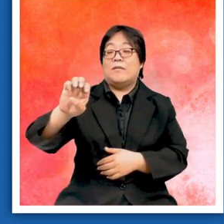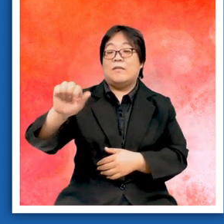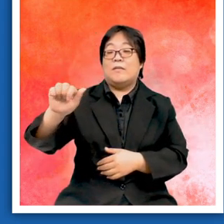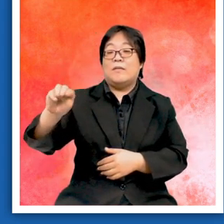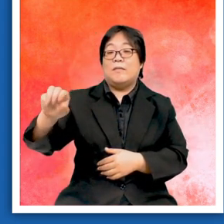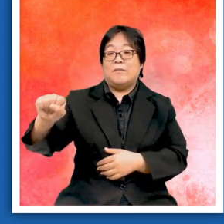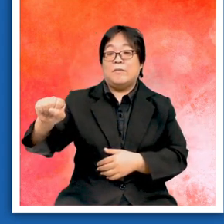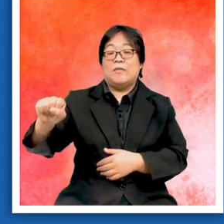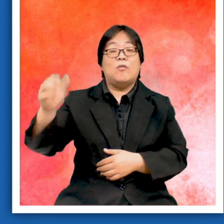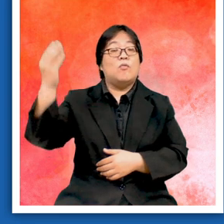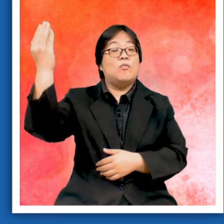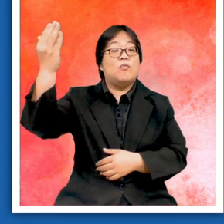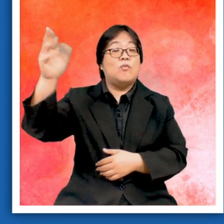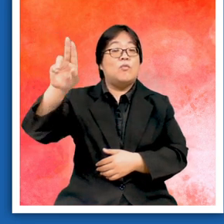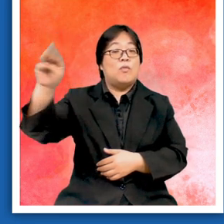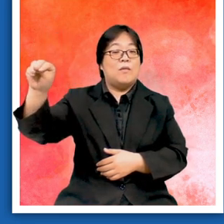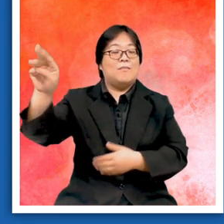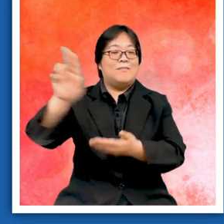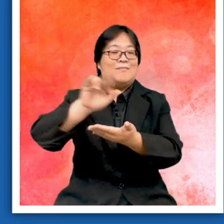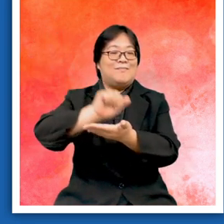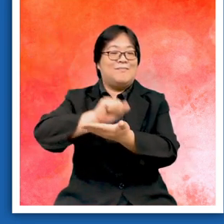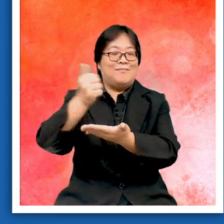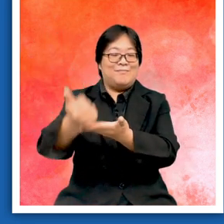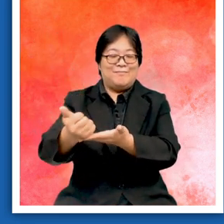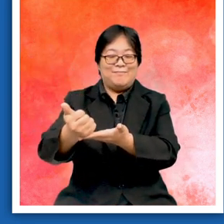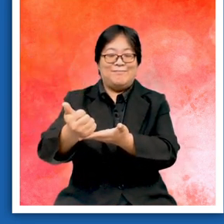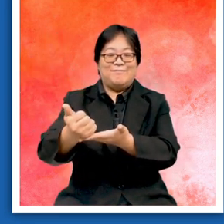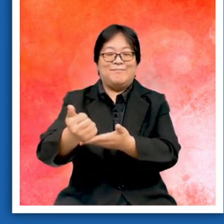with your University Malaya account.